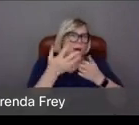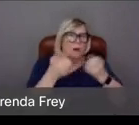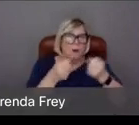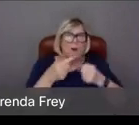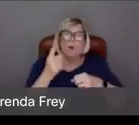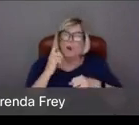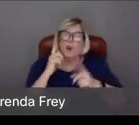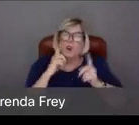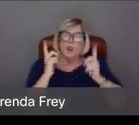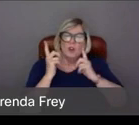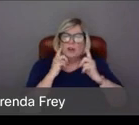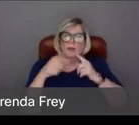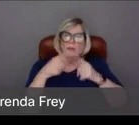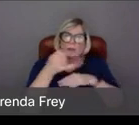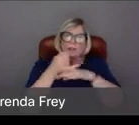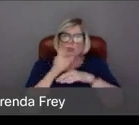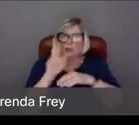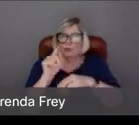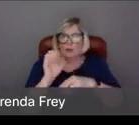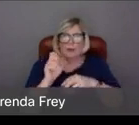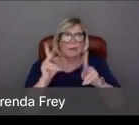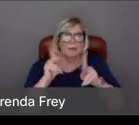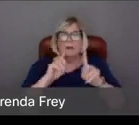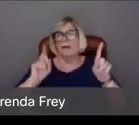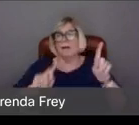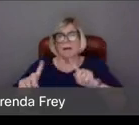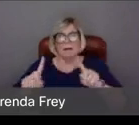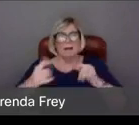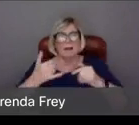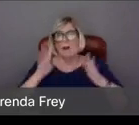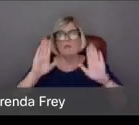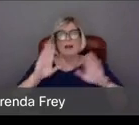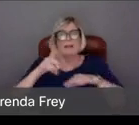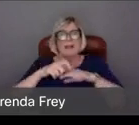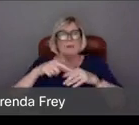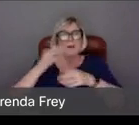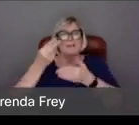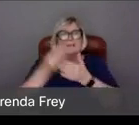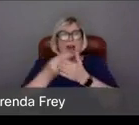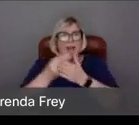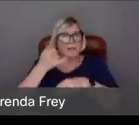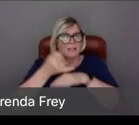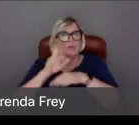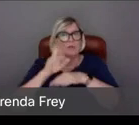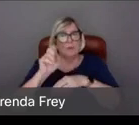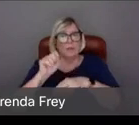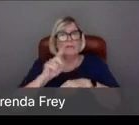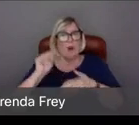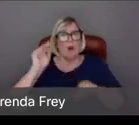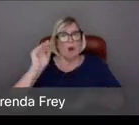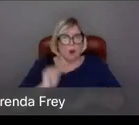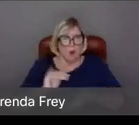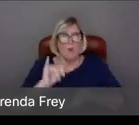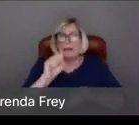interest rates. And the buzz on the street right now is, oh, this is a great time to finance because interest rates are low. Well, yes, interest rates may be